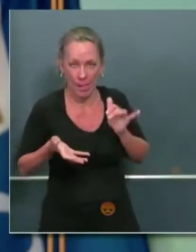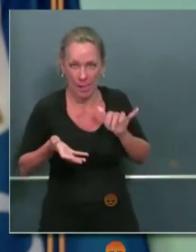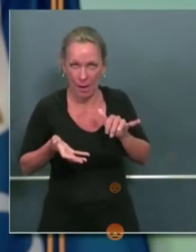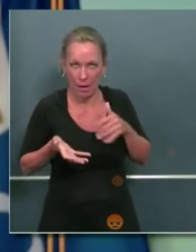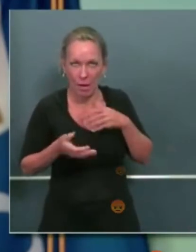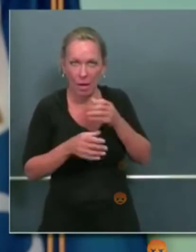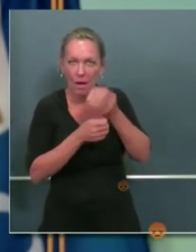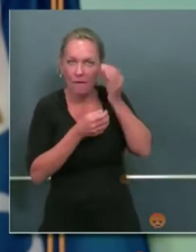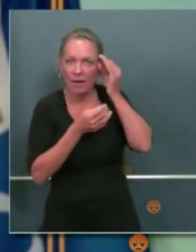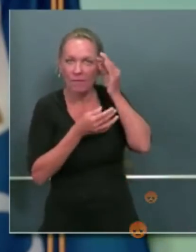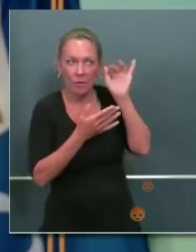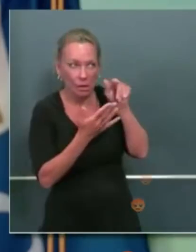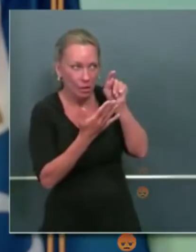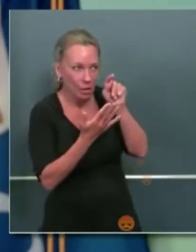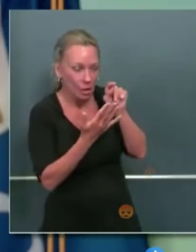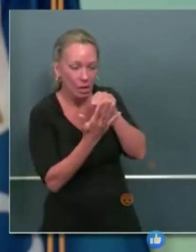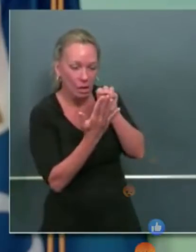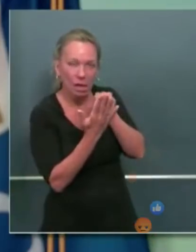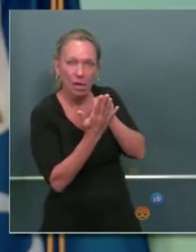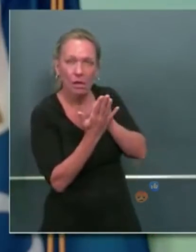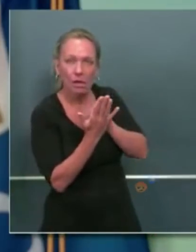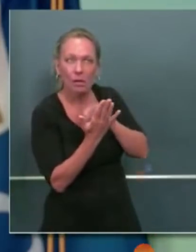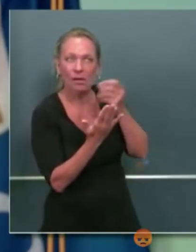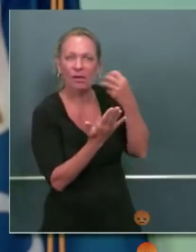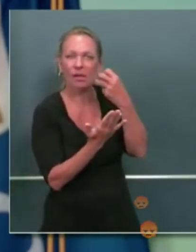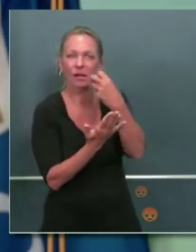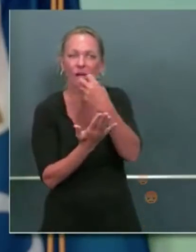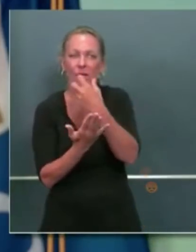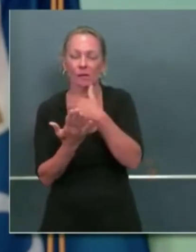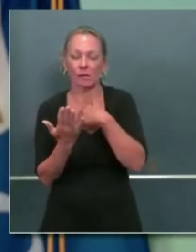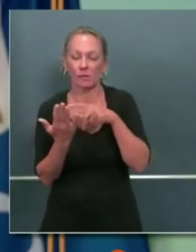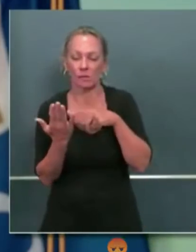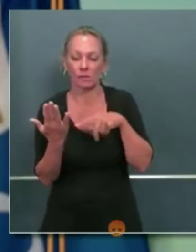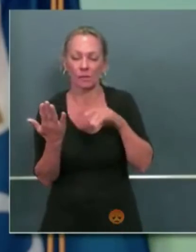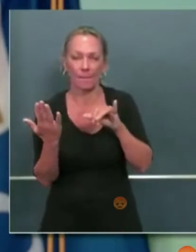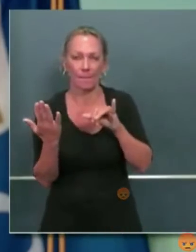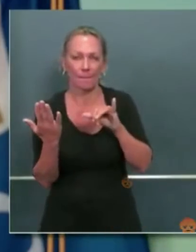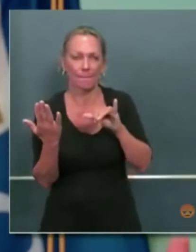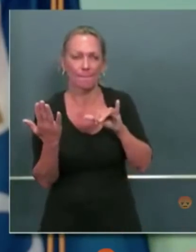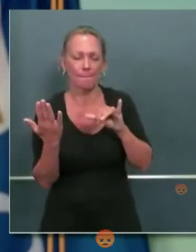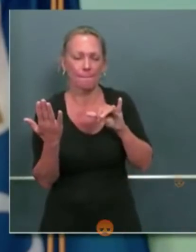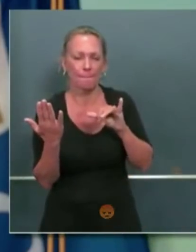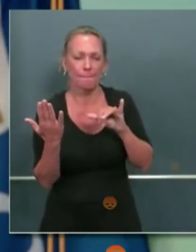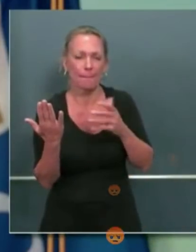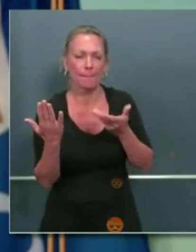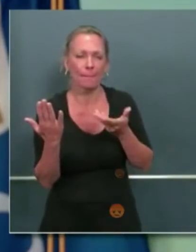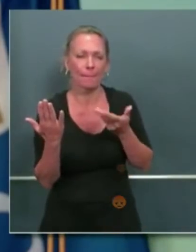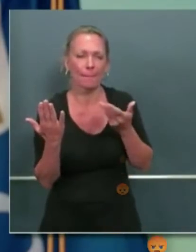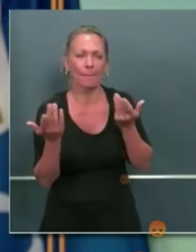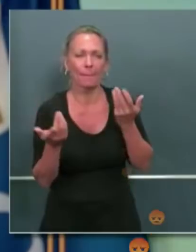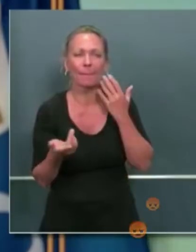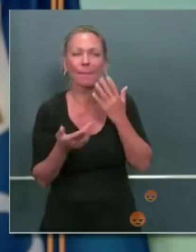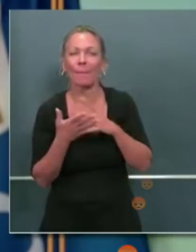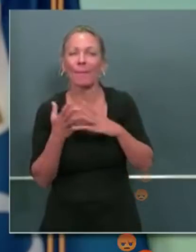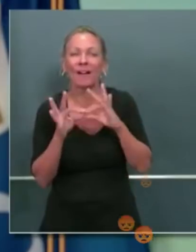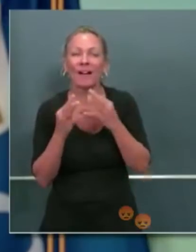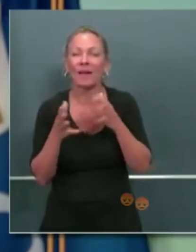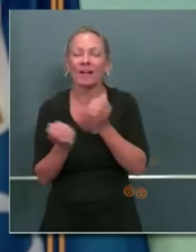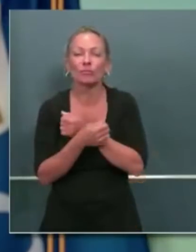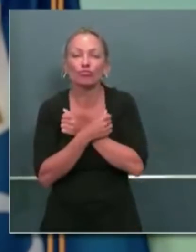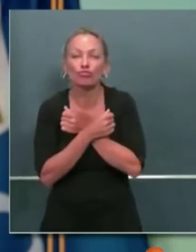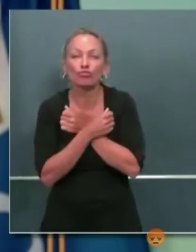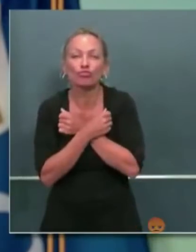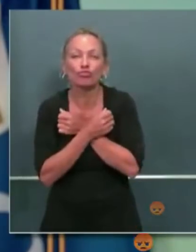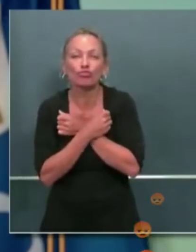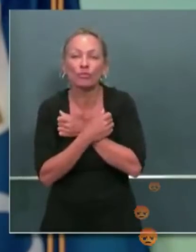nên mistake là to kiss you gặp nhau goodbye ít and hơn. says, I didn't mean to kiss you goodbye. Trong gia You đình know, all the normalcy of cái life, love, khi family, gặp nhau thì bỏ khẩu relationships, trang ra and